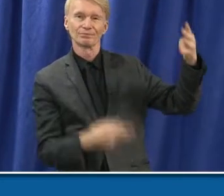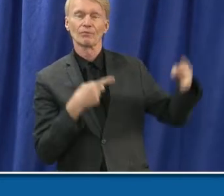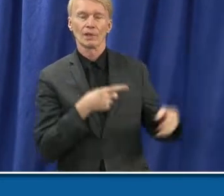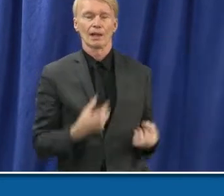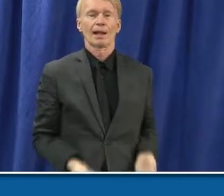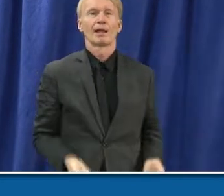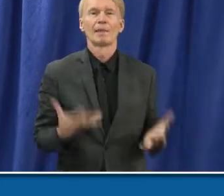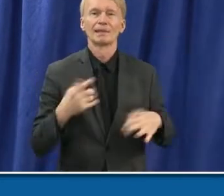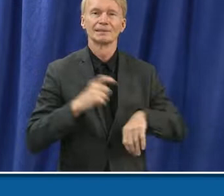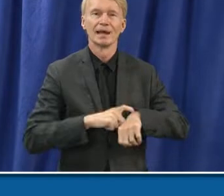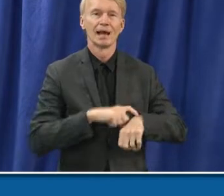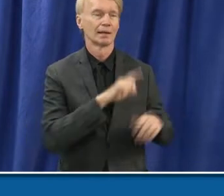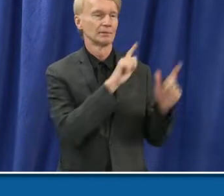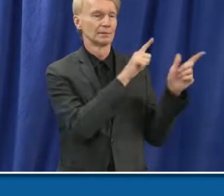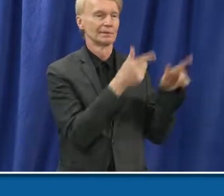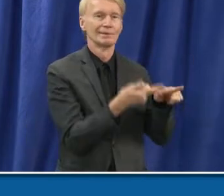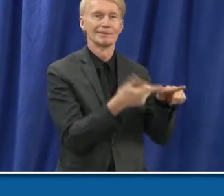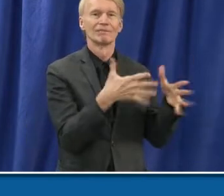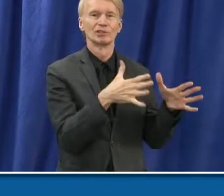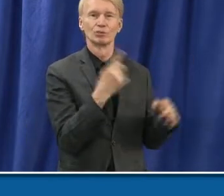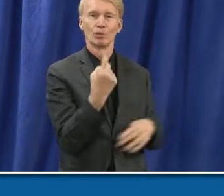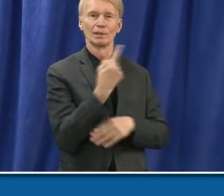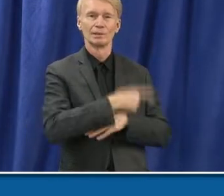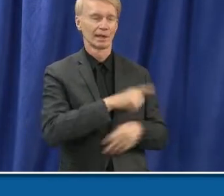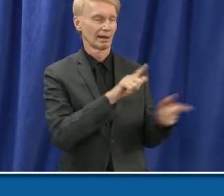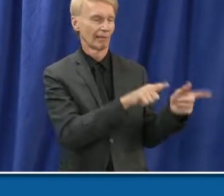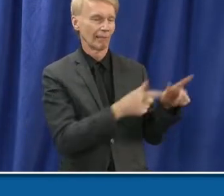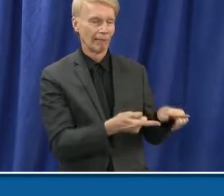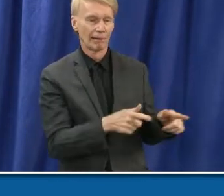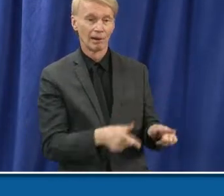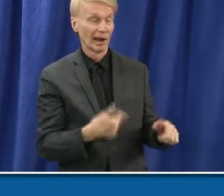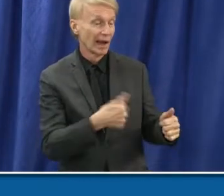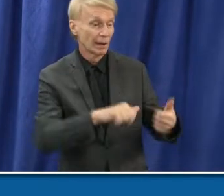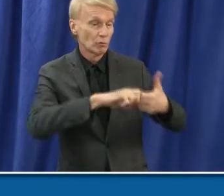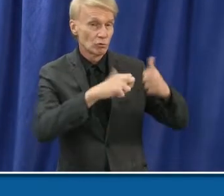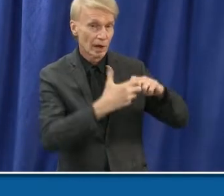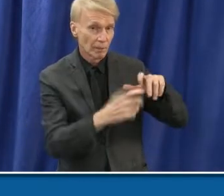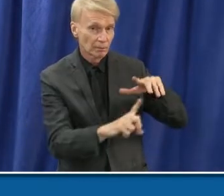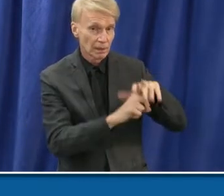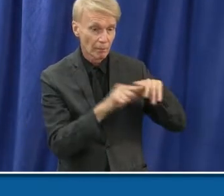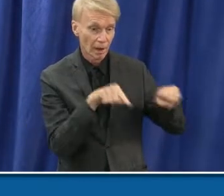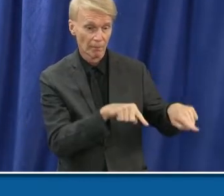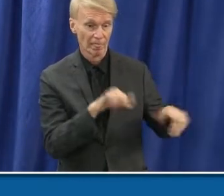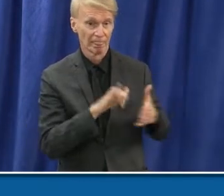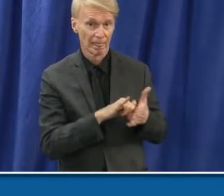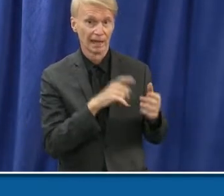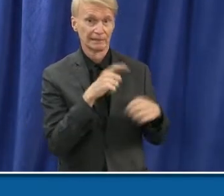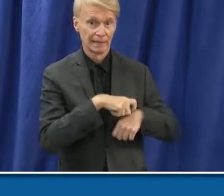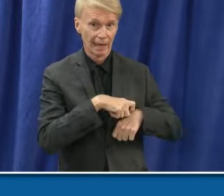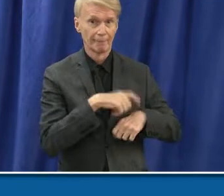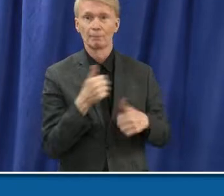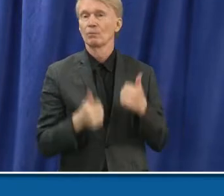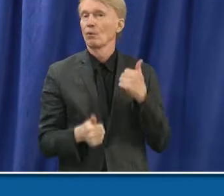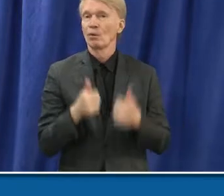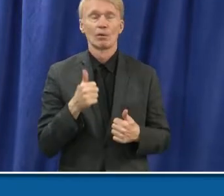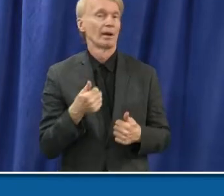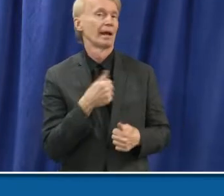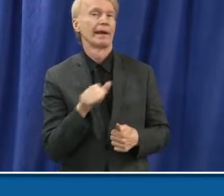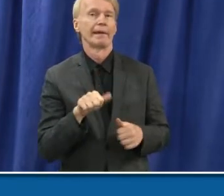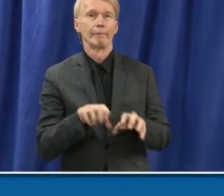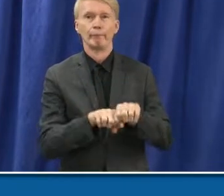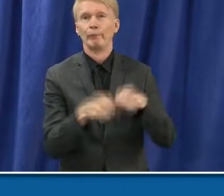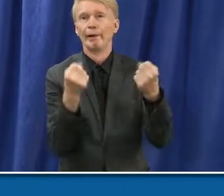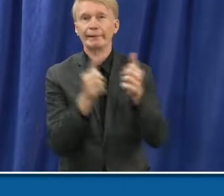of movements that occurred on a particular day. Were there any challenges identified in that movement, or were there any